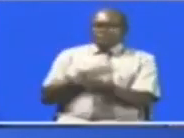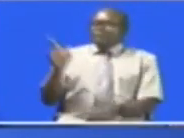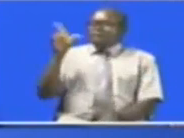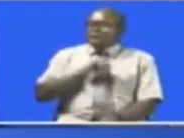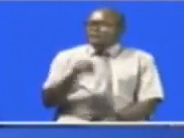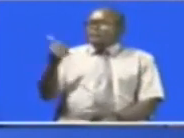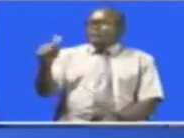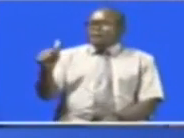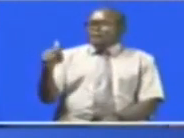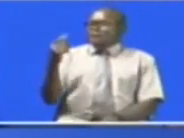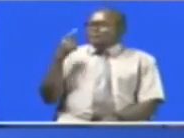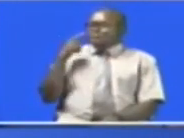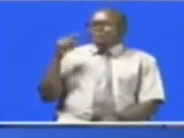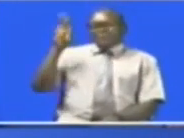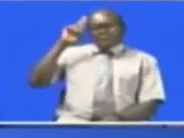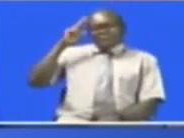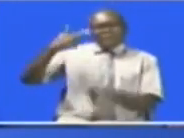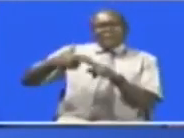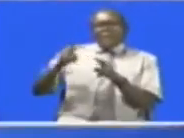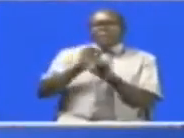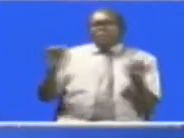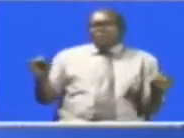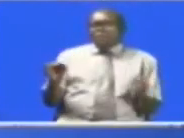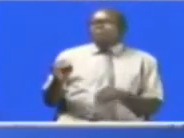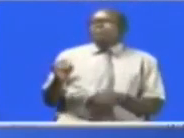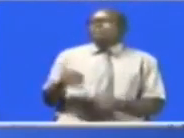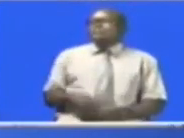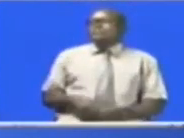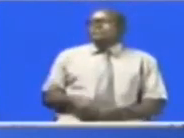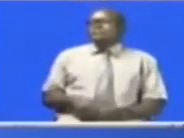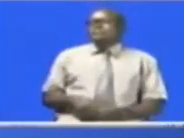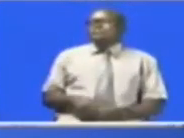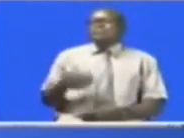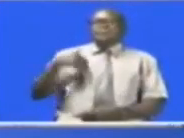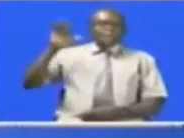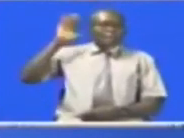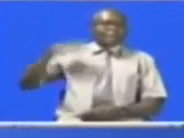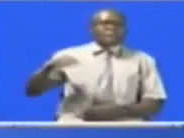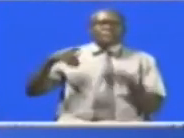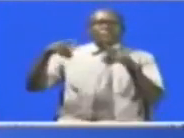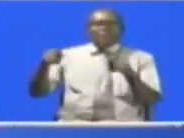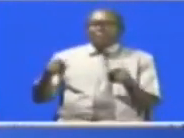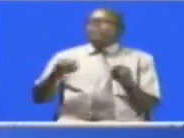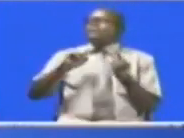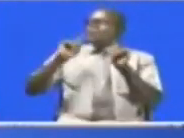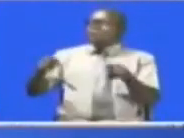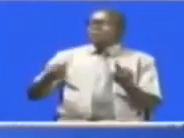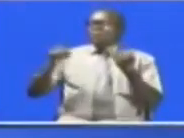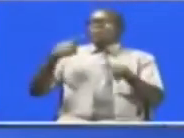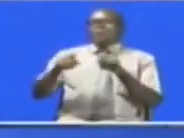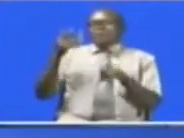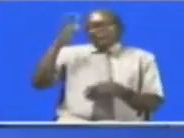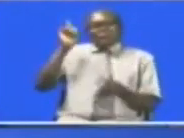before I finished the marathon, I could not even remember my name, and I could hear some people saying, "Go, Moses," but I